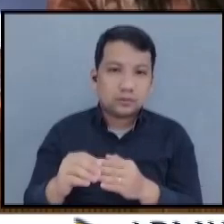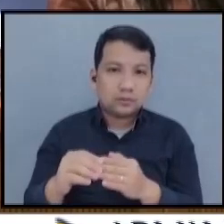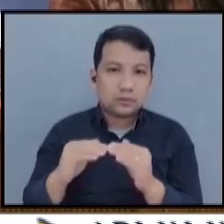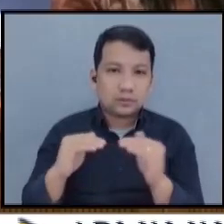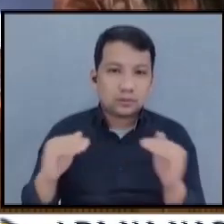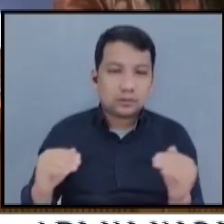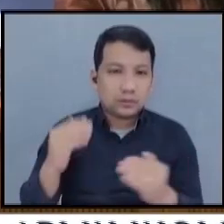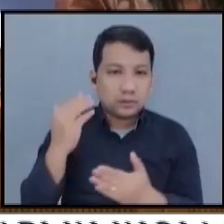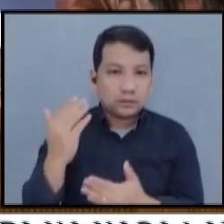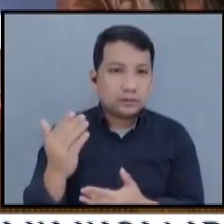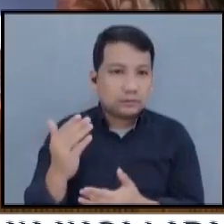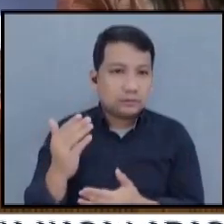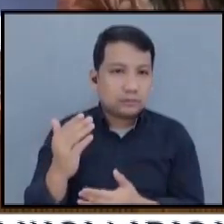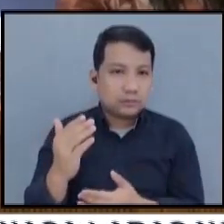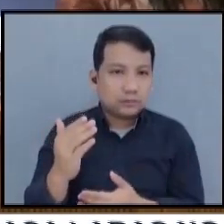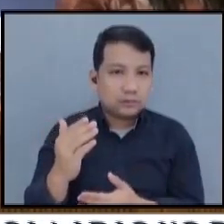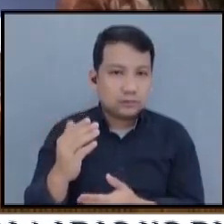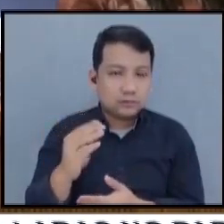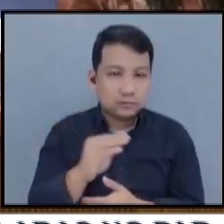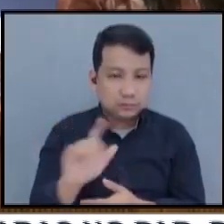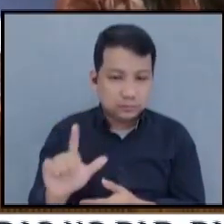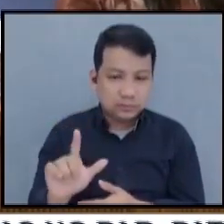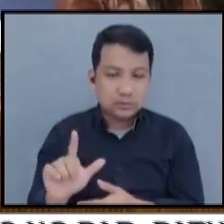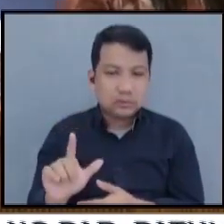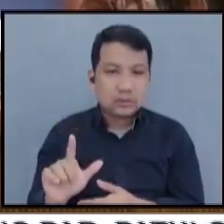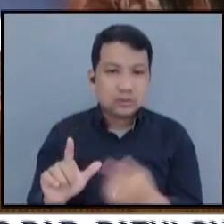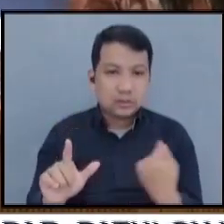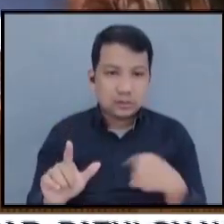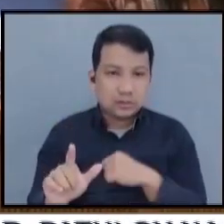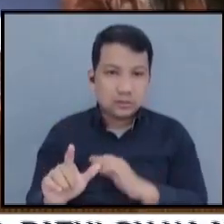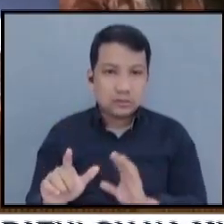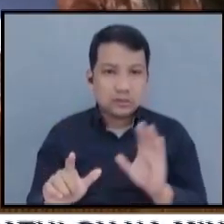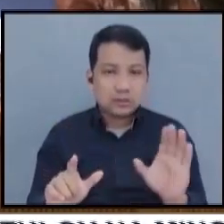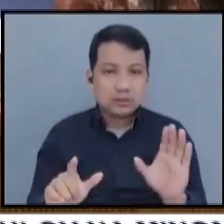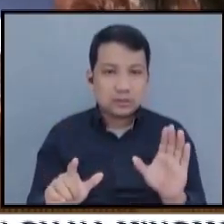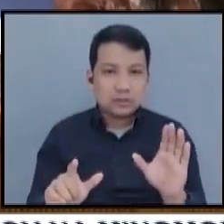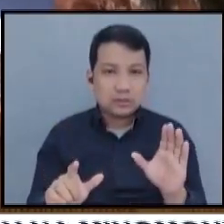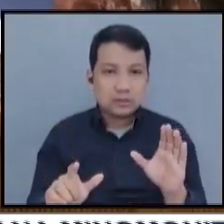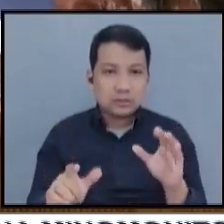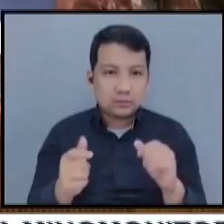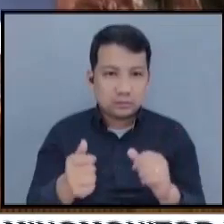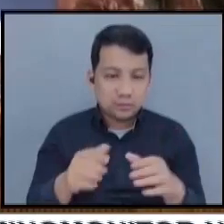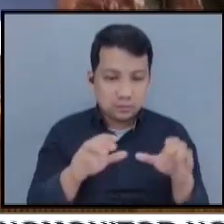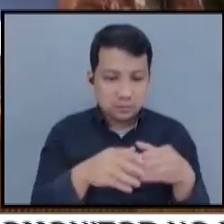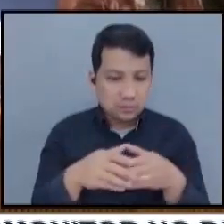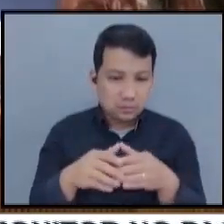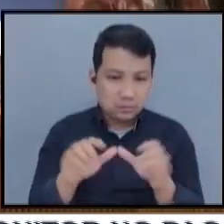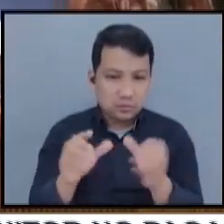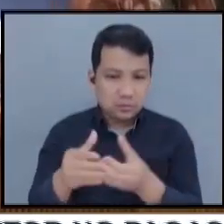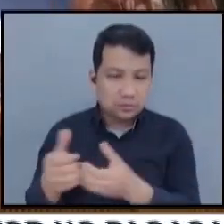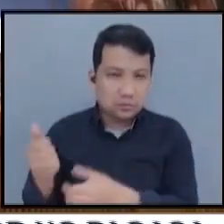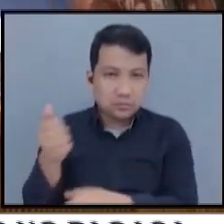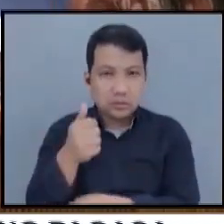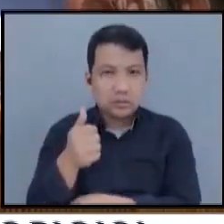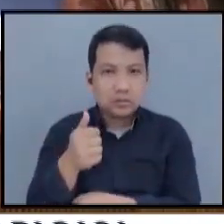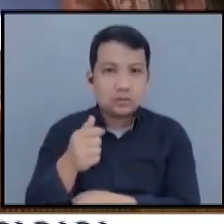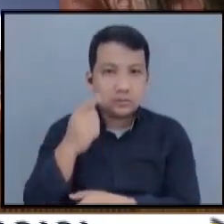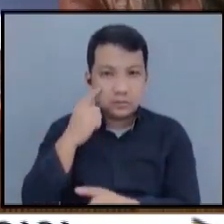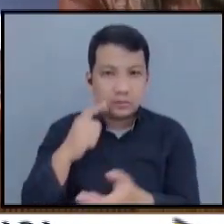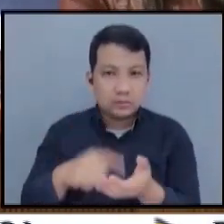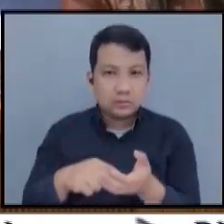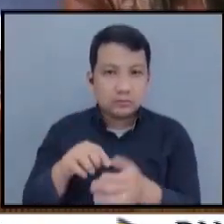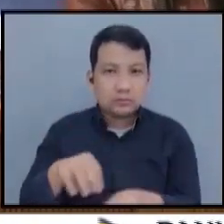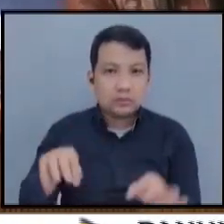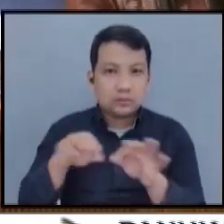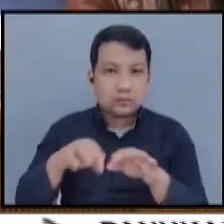minority leader, and our dedicated committee chairpersons. We also recognize the invaluable contributions